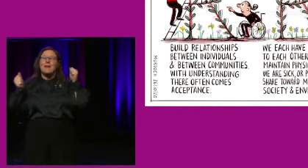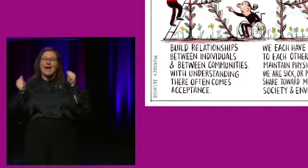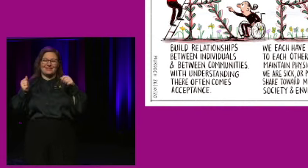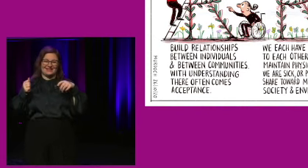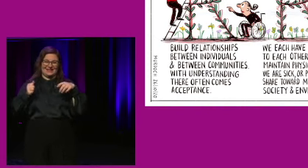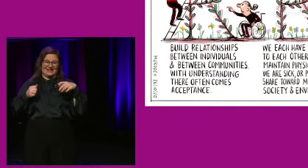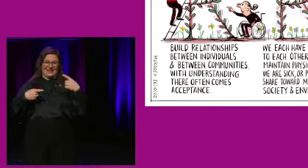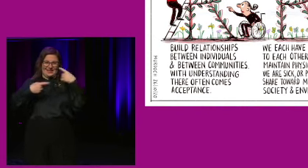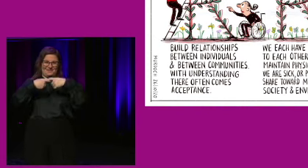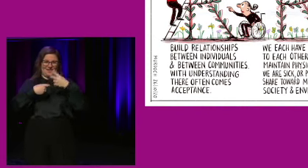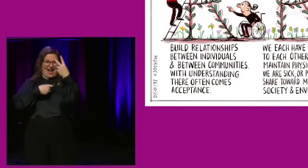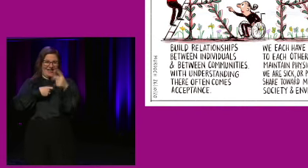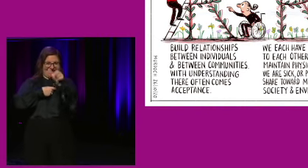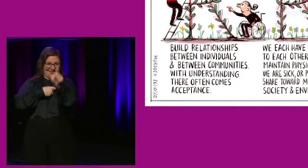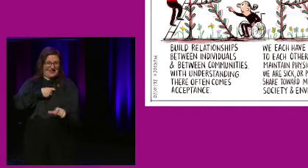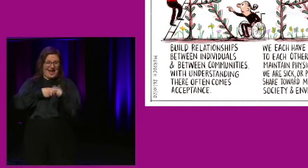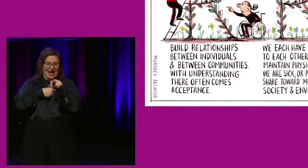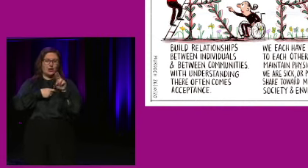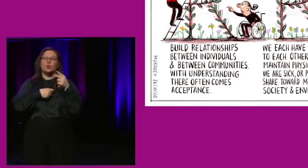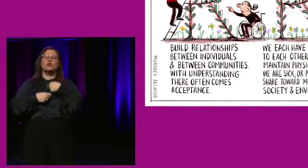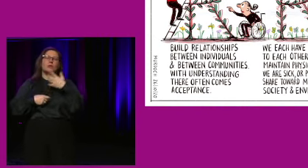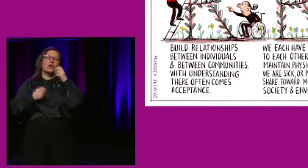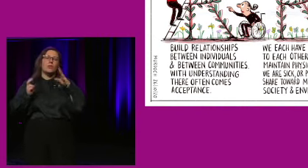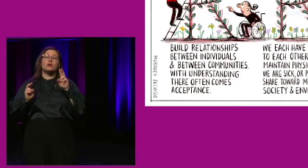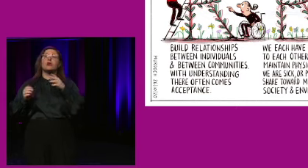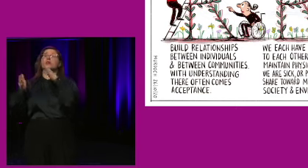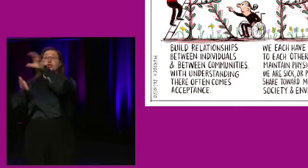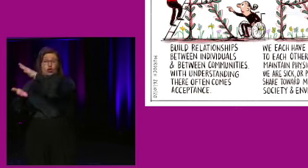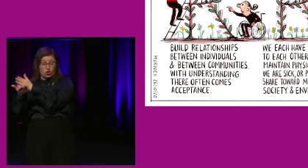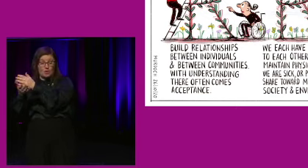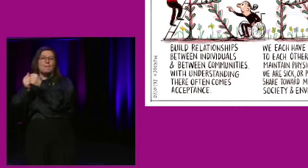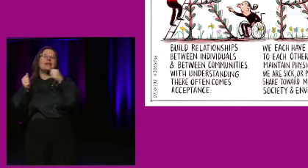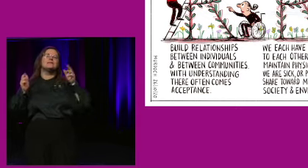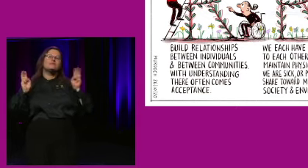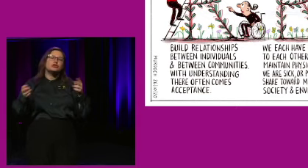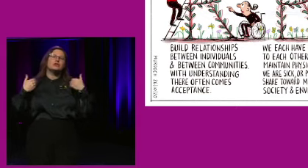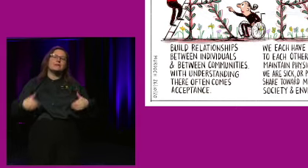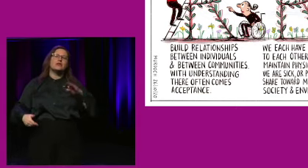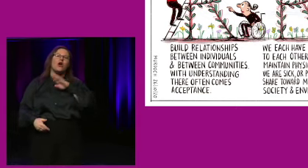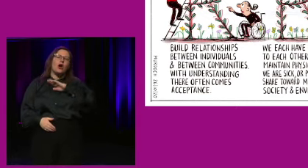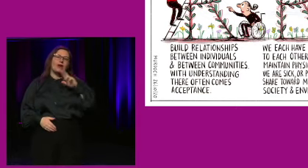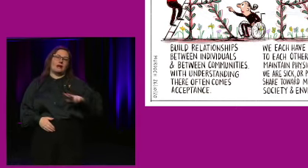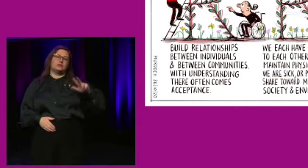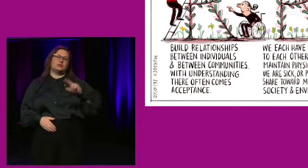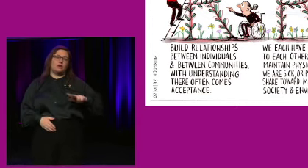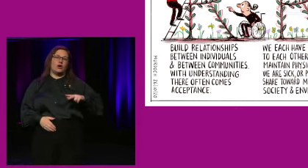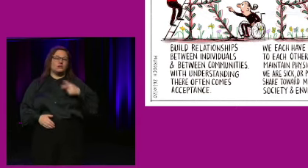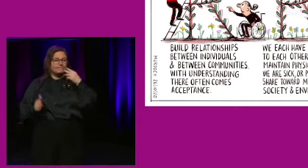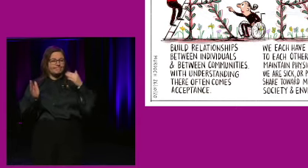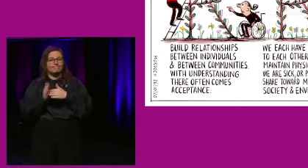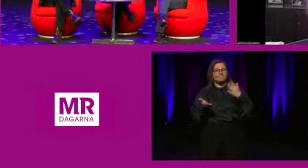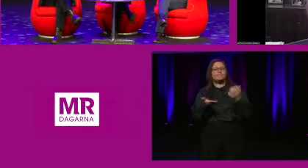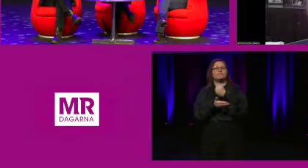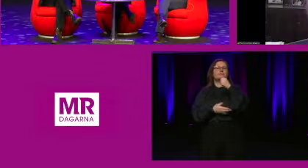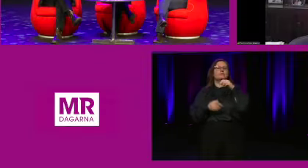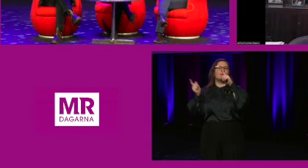rights, actually, individuals also have responsibilities arising from human rights. Now, I have to